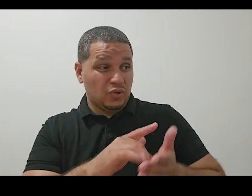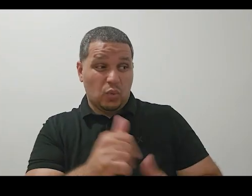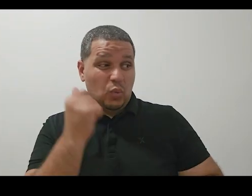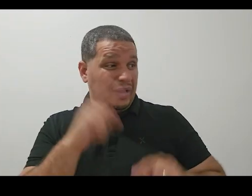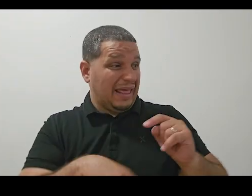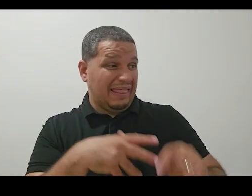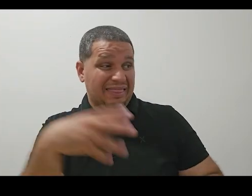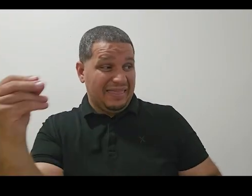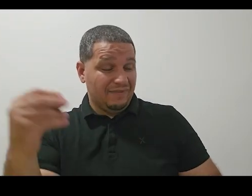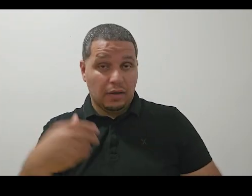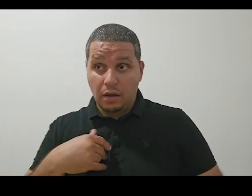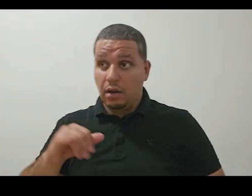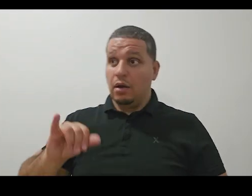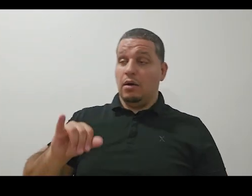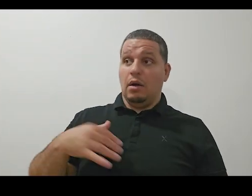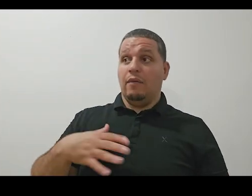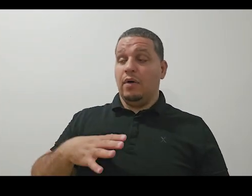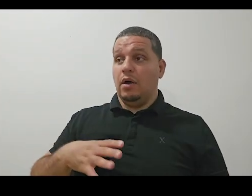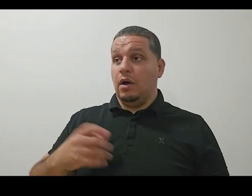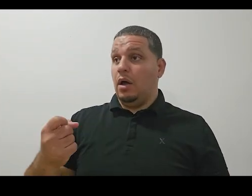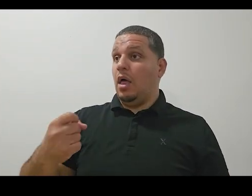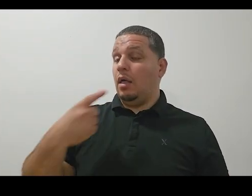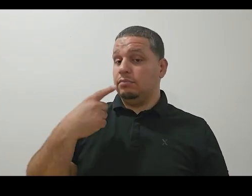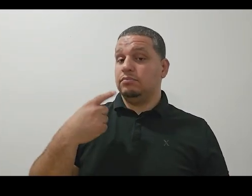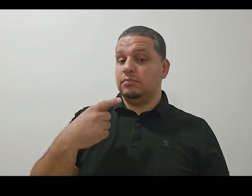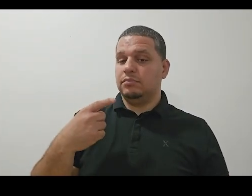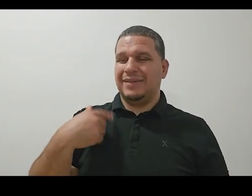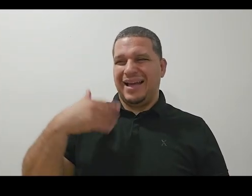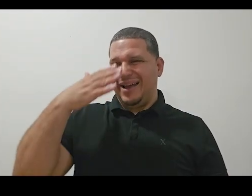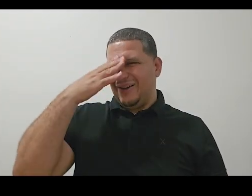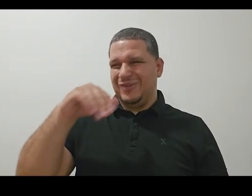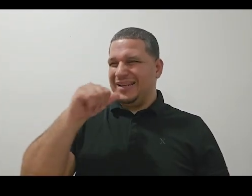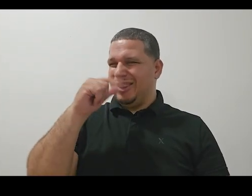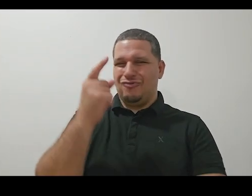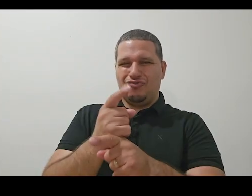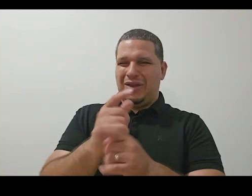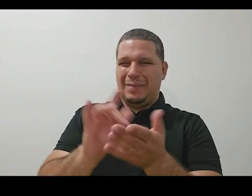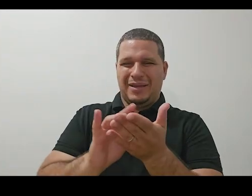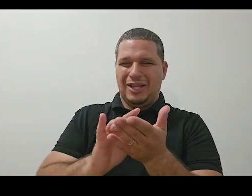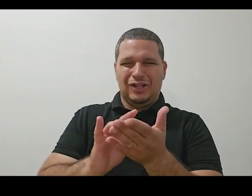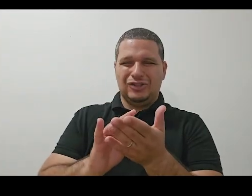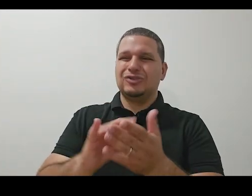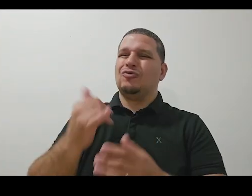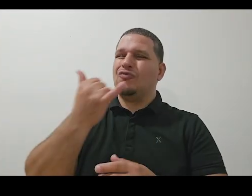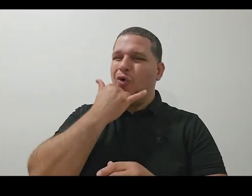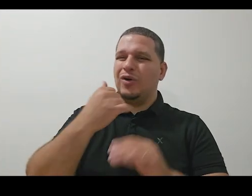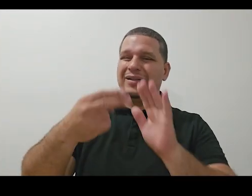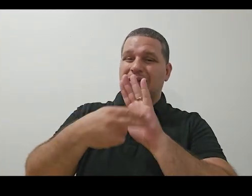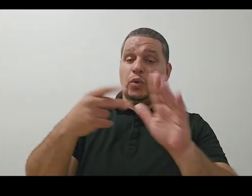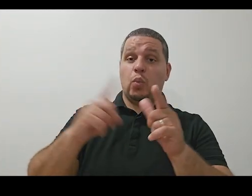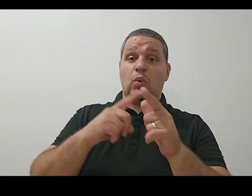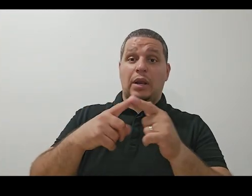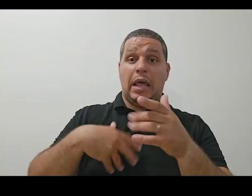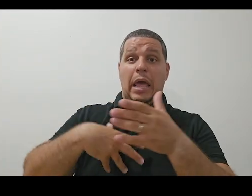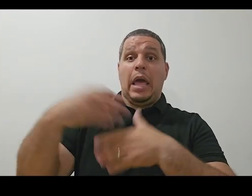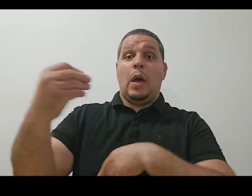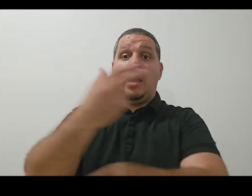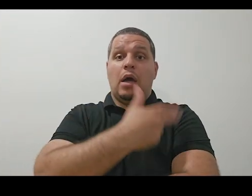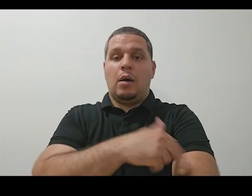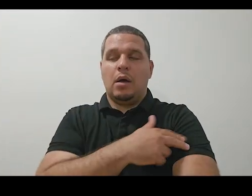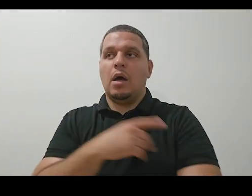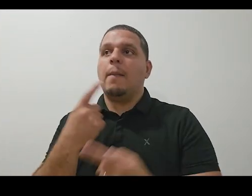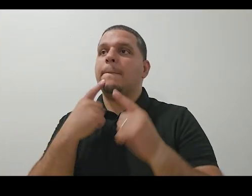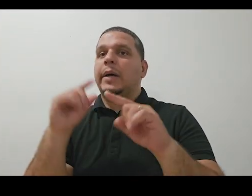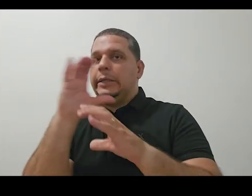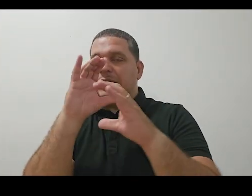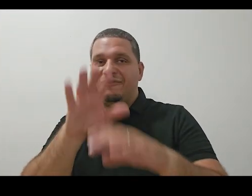that medication, you won't be able to leave. So I took the medication, but I knew it wasn't the right medication. I knew it was the wrong diagnosis. So when I came out, I